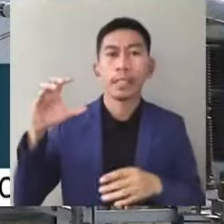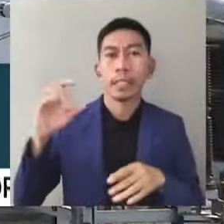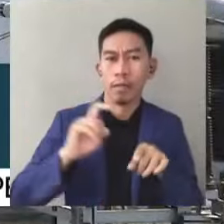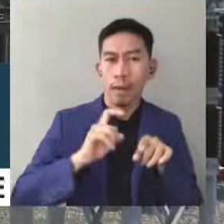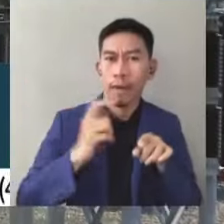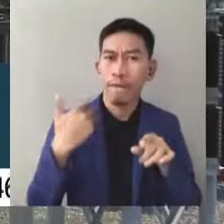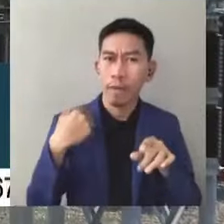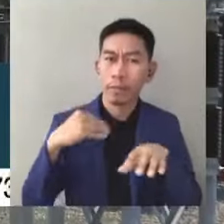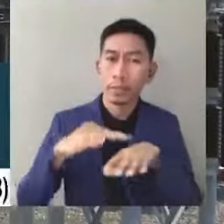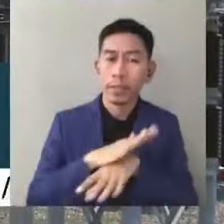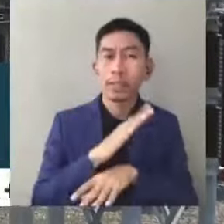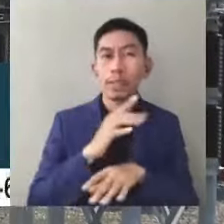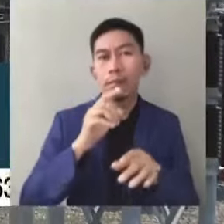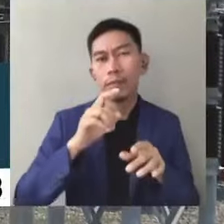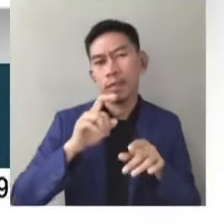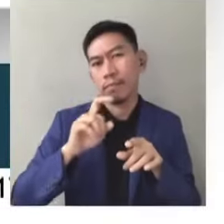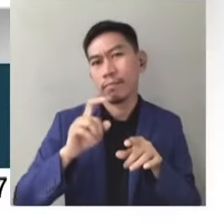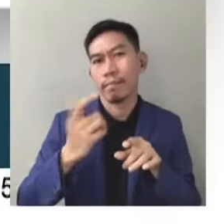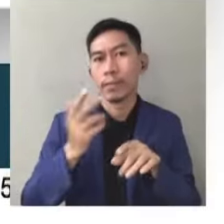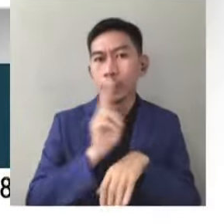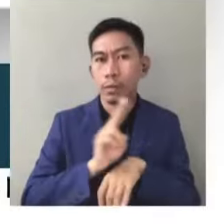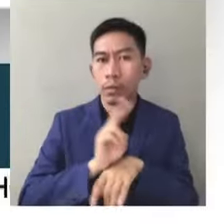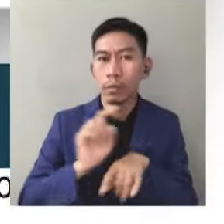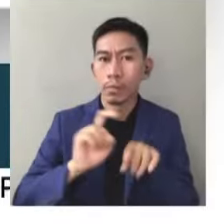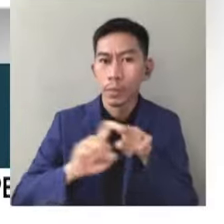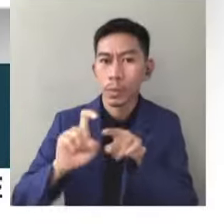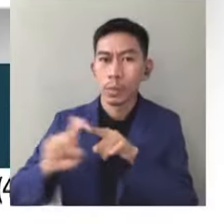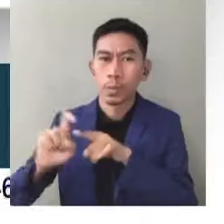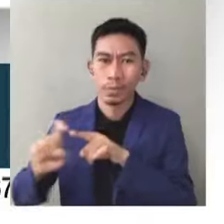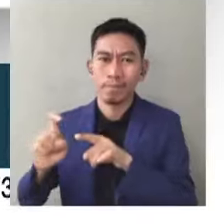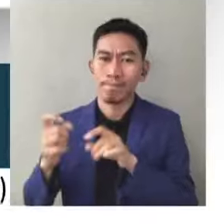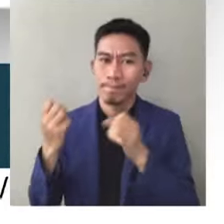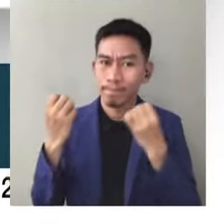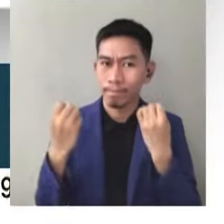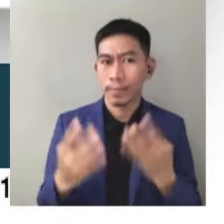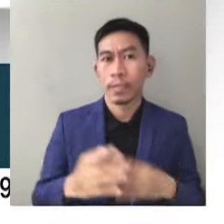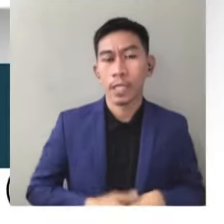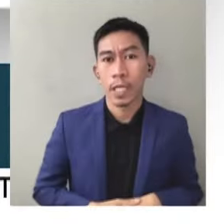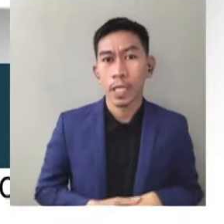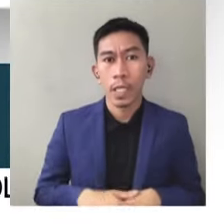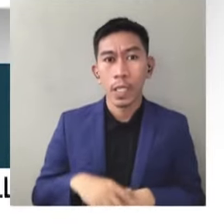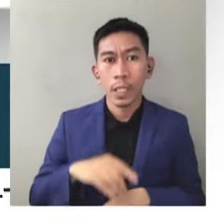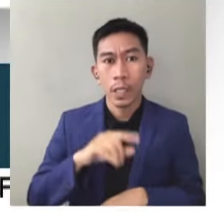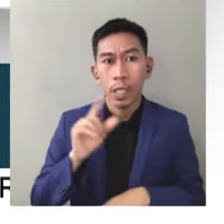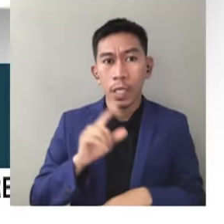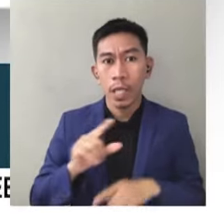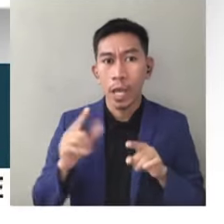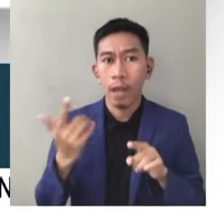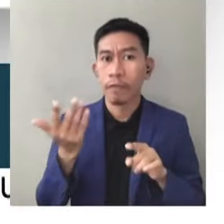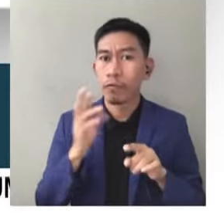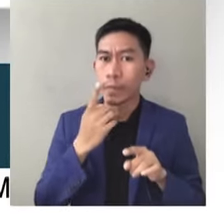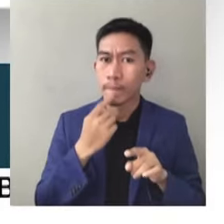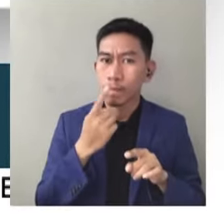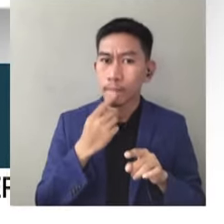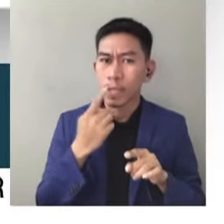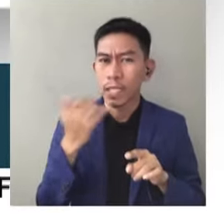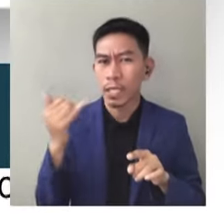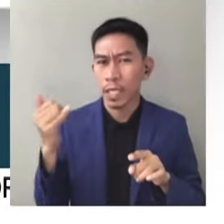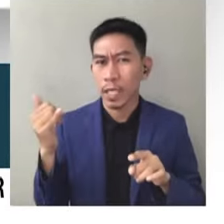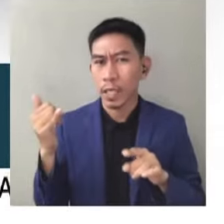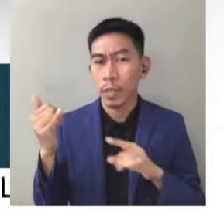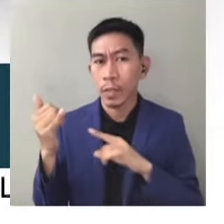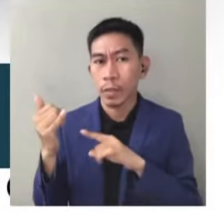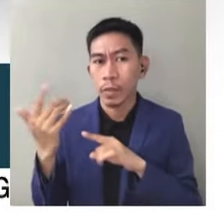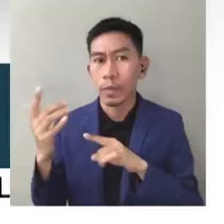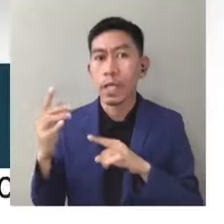to spike. Now, grid operators say the Luzon grid will be under red and yellow alert throughout the day, while the Visayas grid will